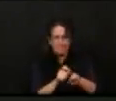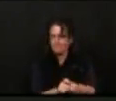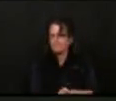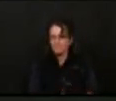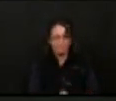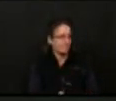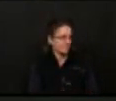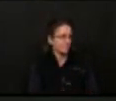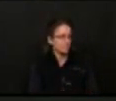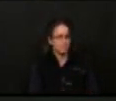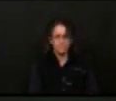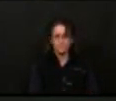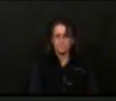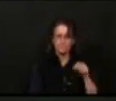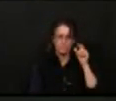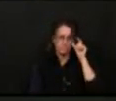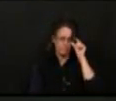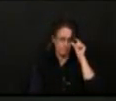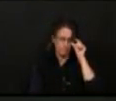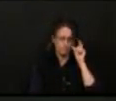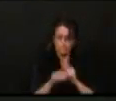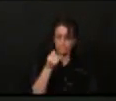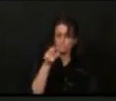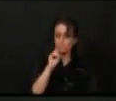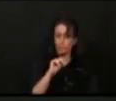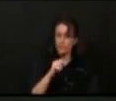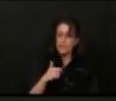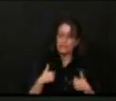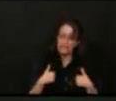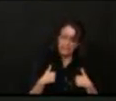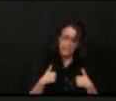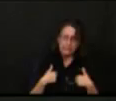No, I have some concerns,